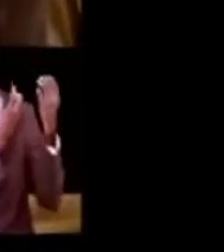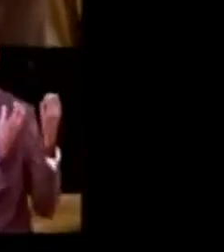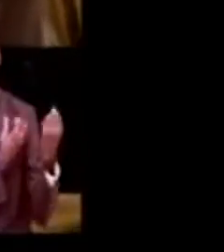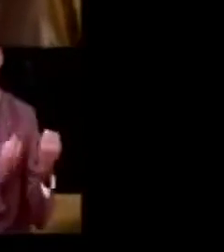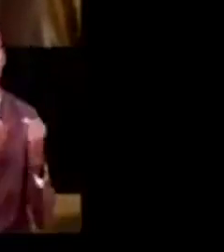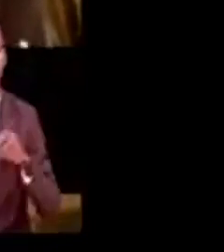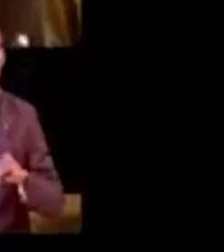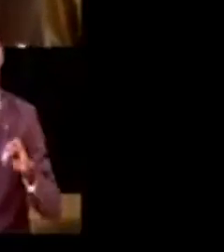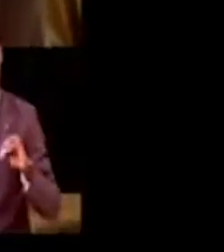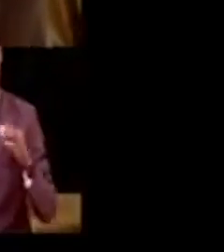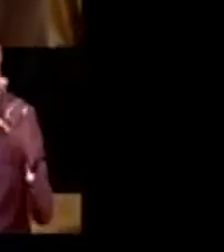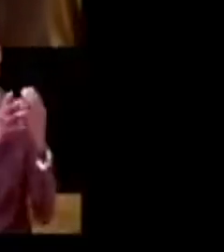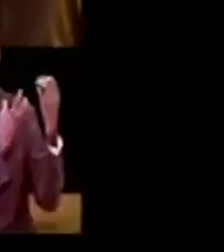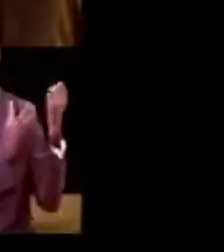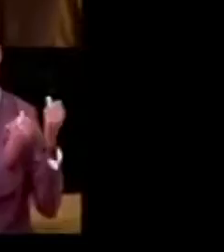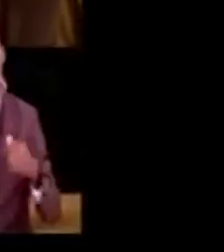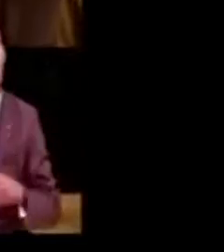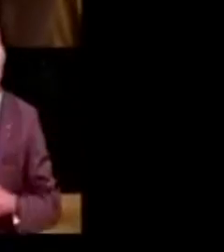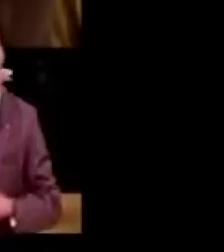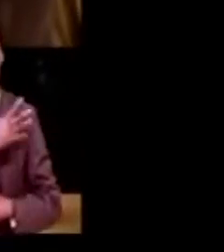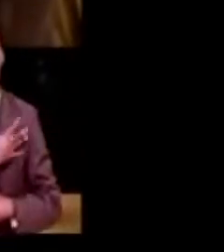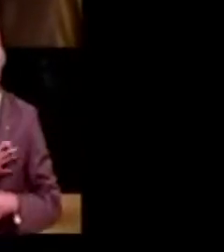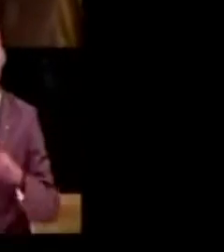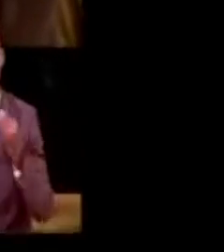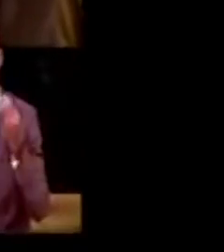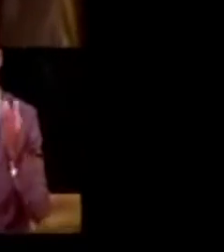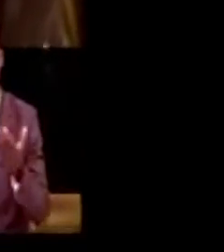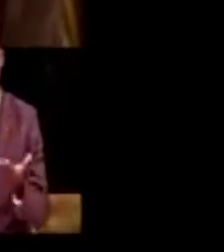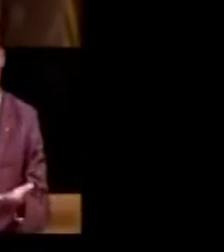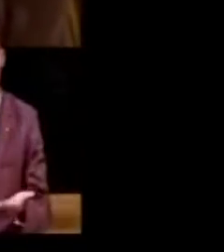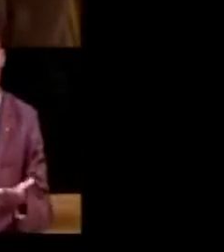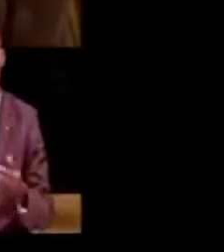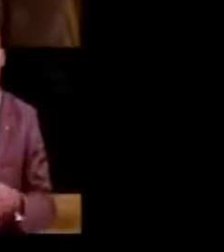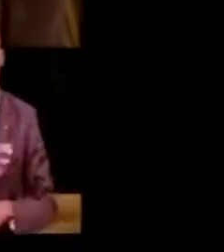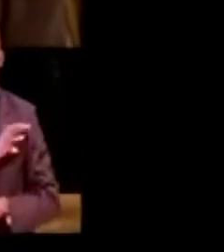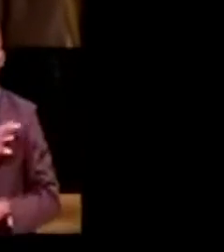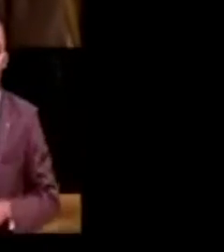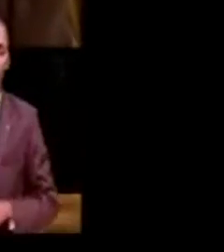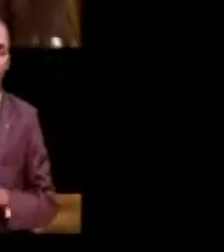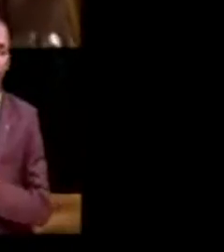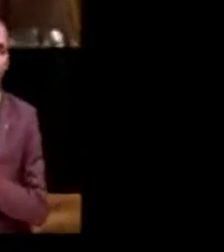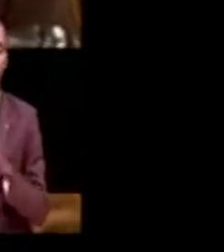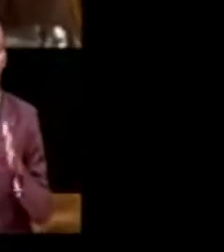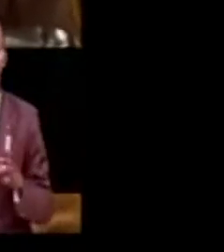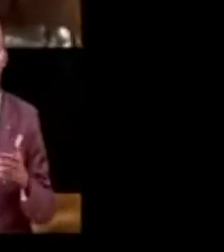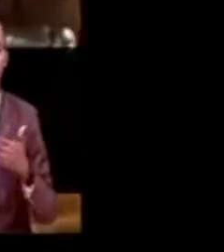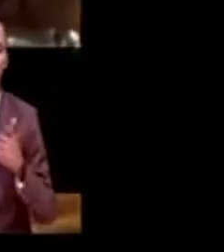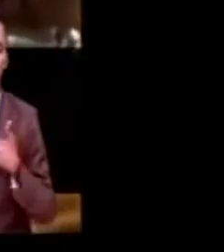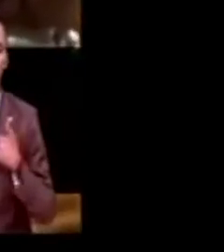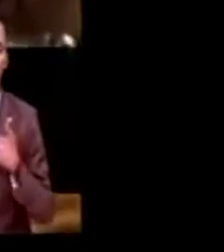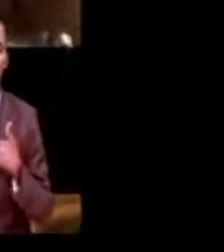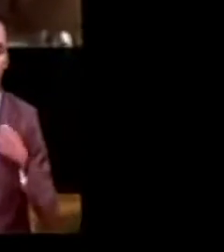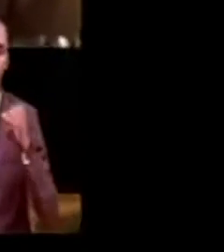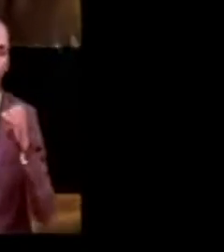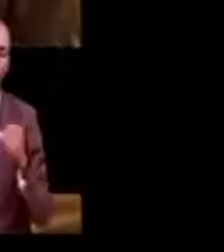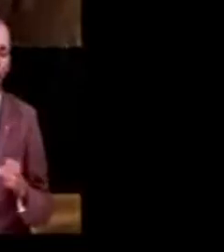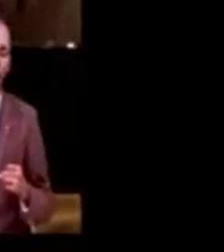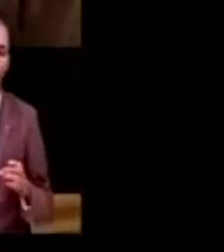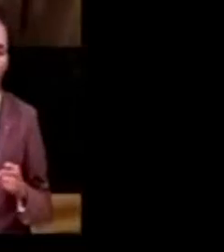away? Oh, blessing him, your confidence, oh, trust him.